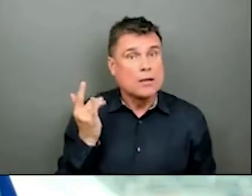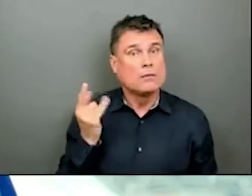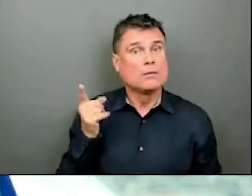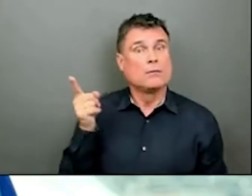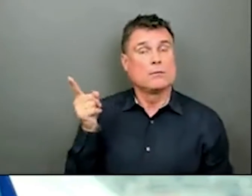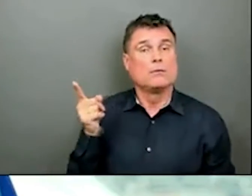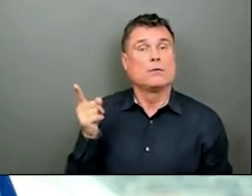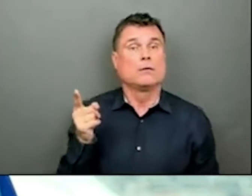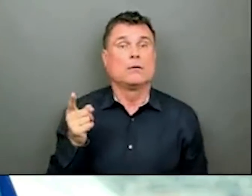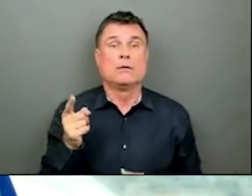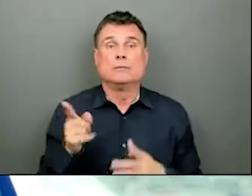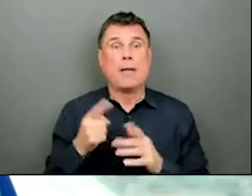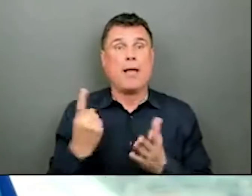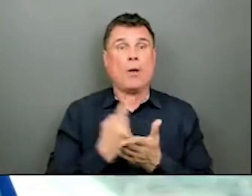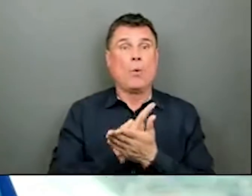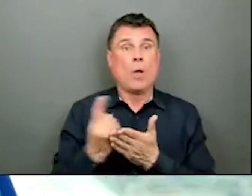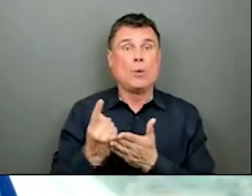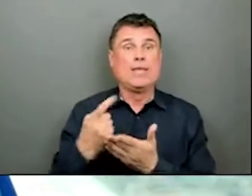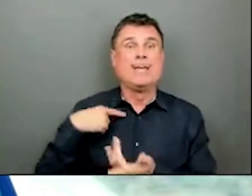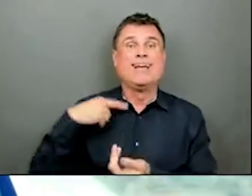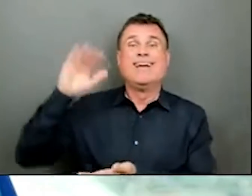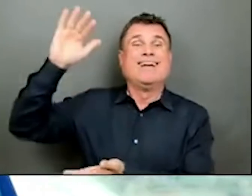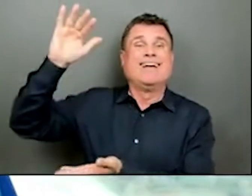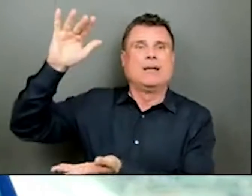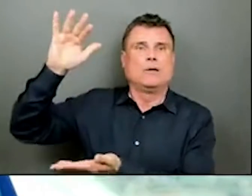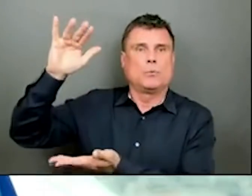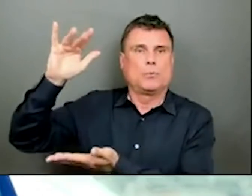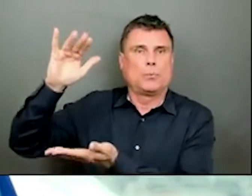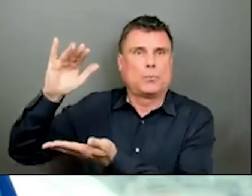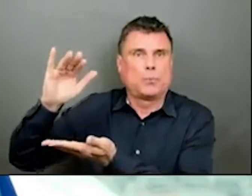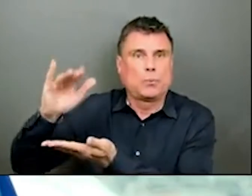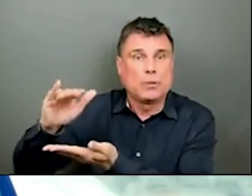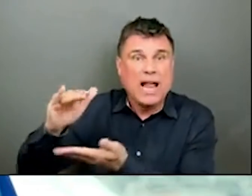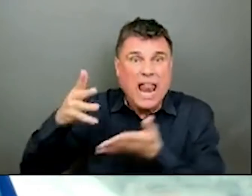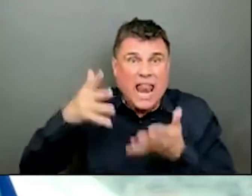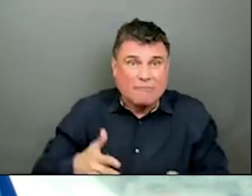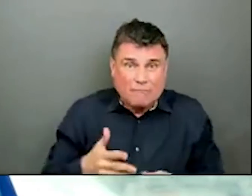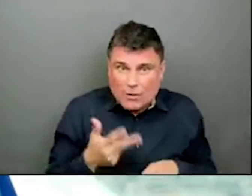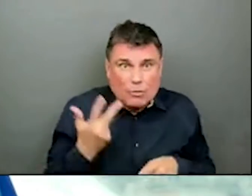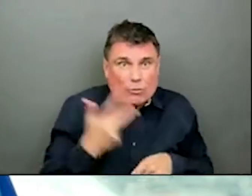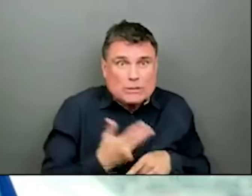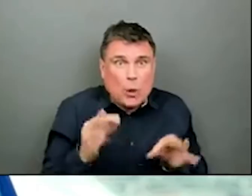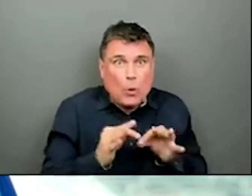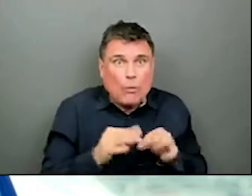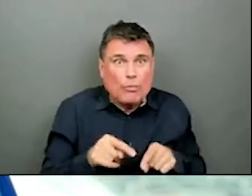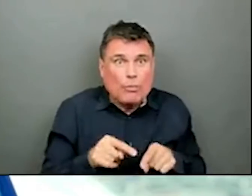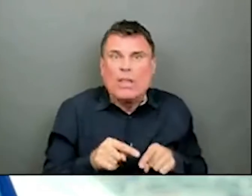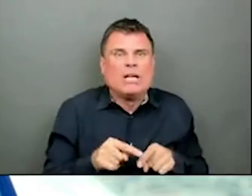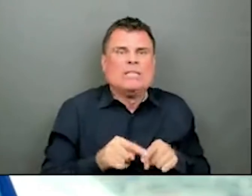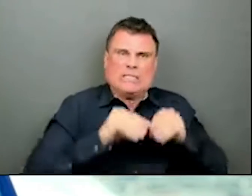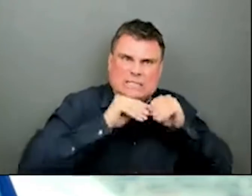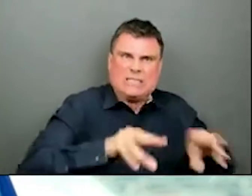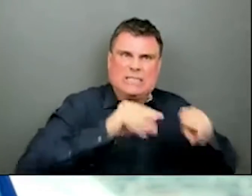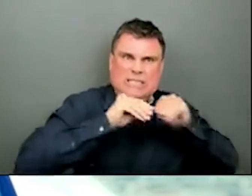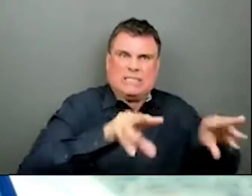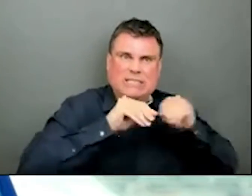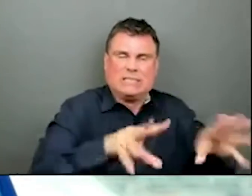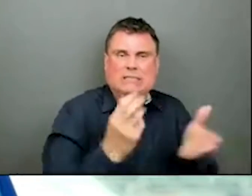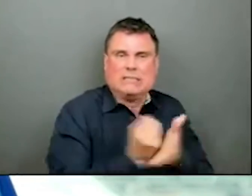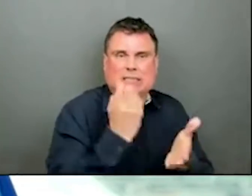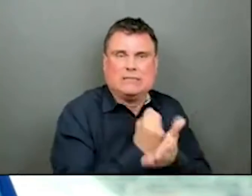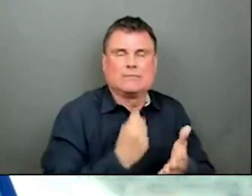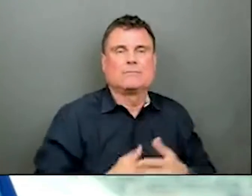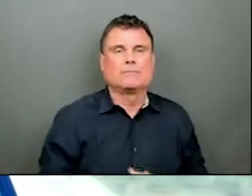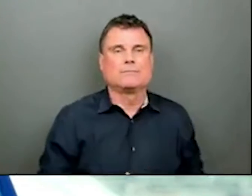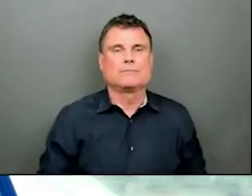have about a third of a day's supply of Pfizer left, and we have to, as soon as it arrives, get it out to clinics where we booked appointments. So that's the planning